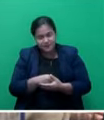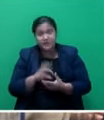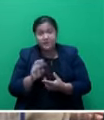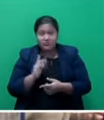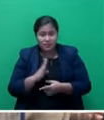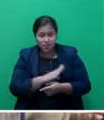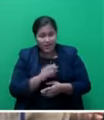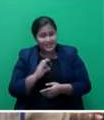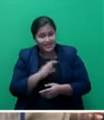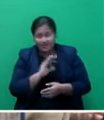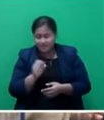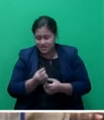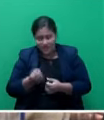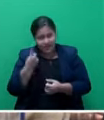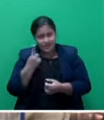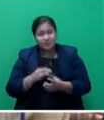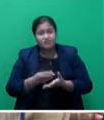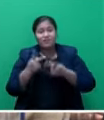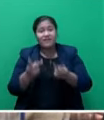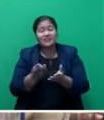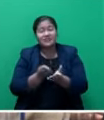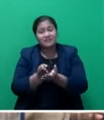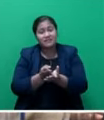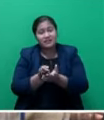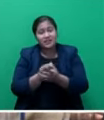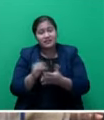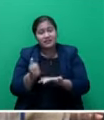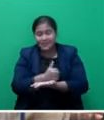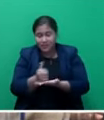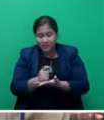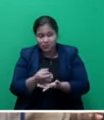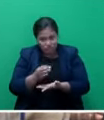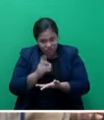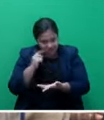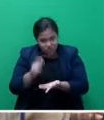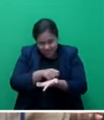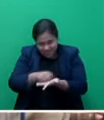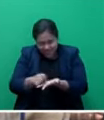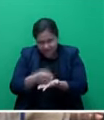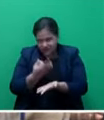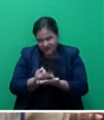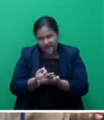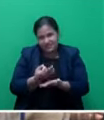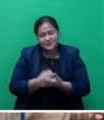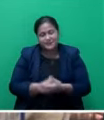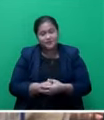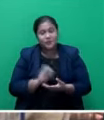must understand that they provide a service and must be accountable to those whose funds and property they administer in